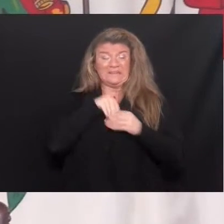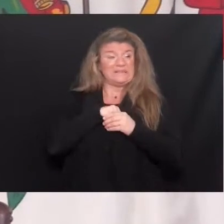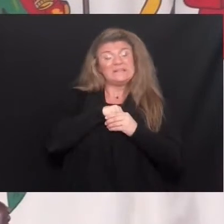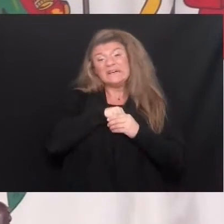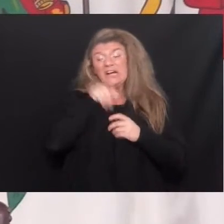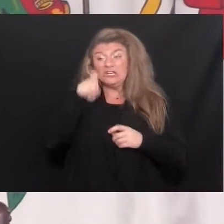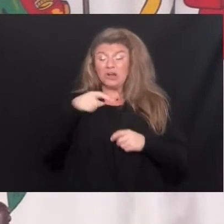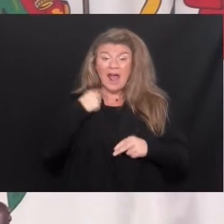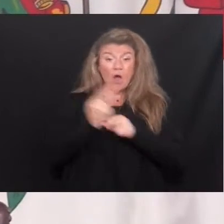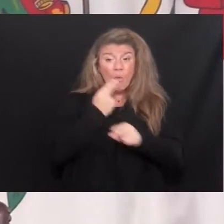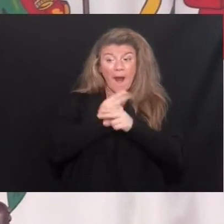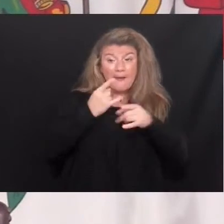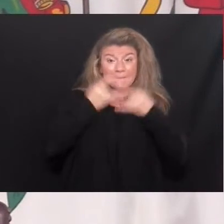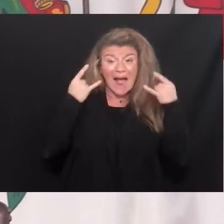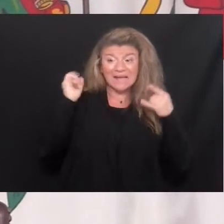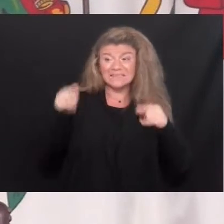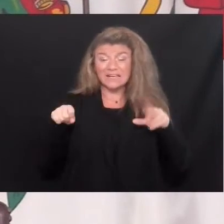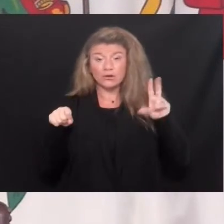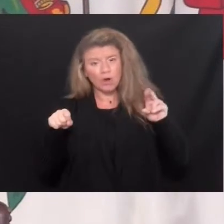your mask.